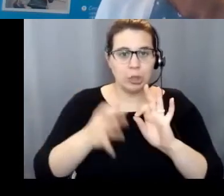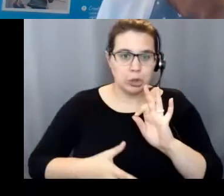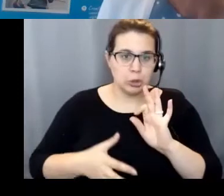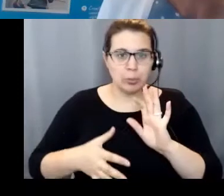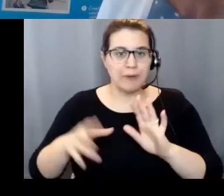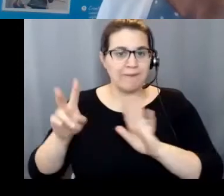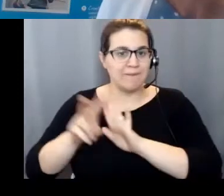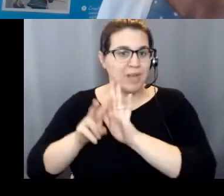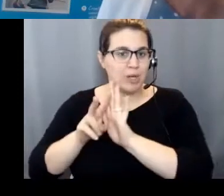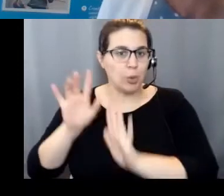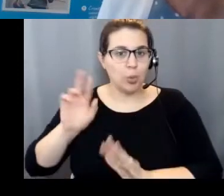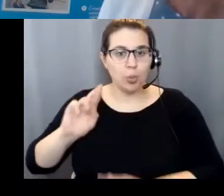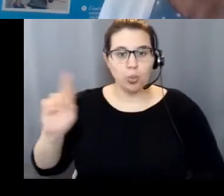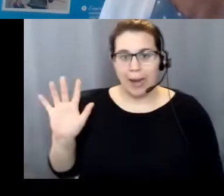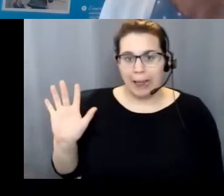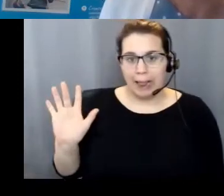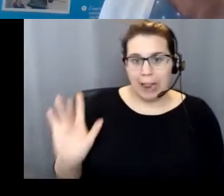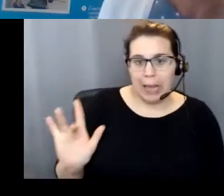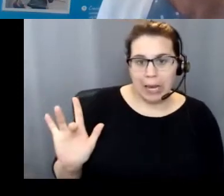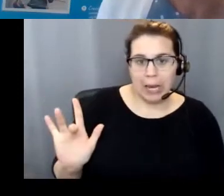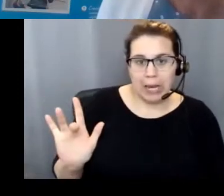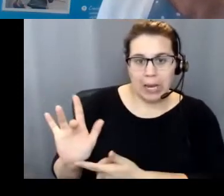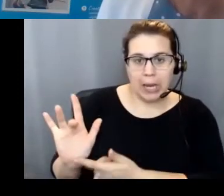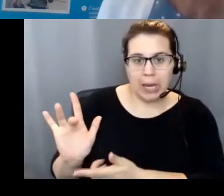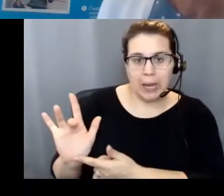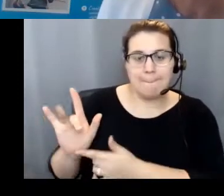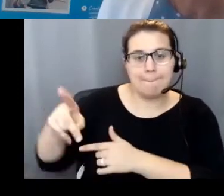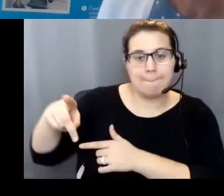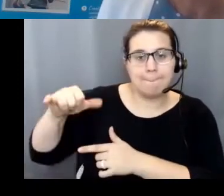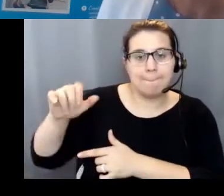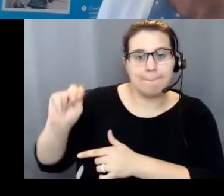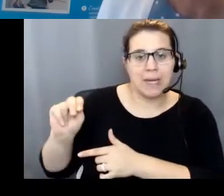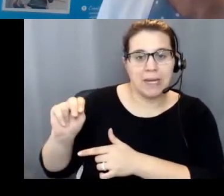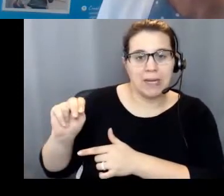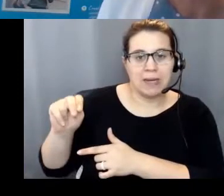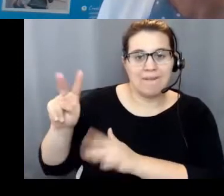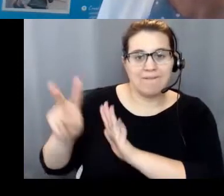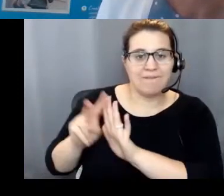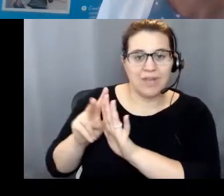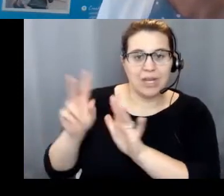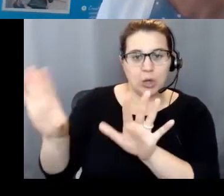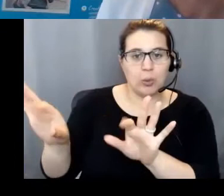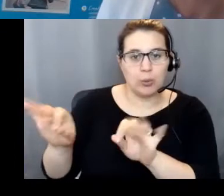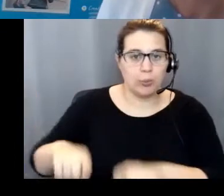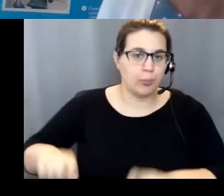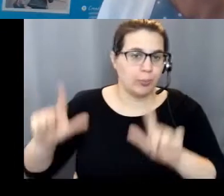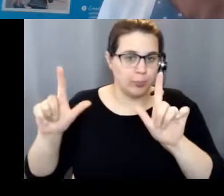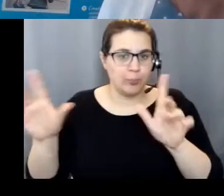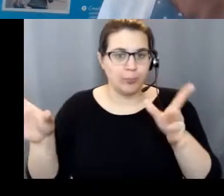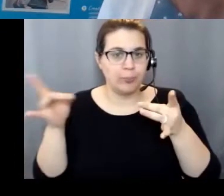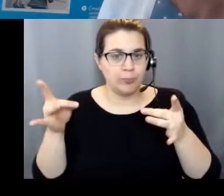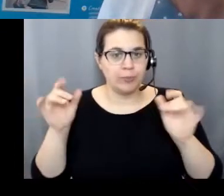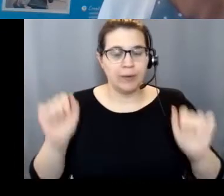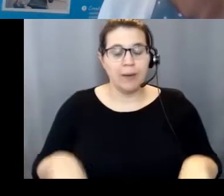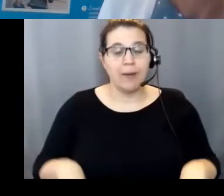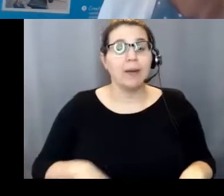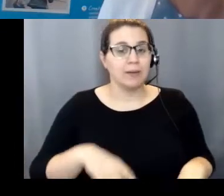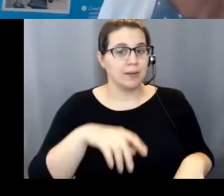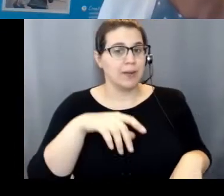pin video. For technical issues, please include a message in the chat box that's being monitored by Mr.